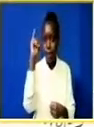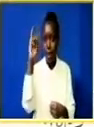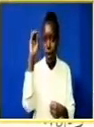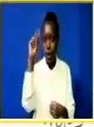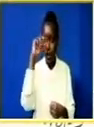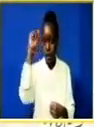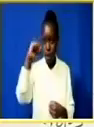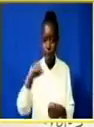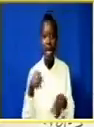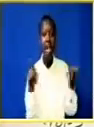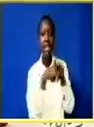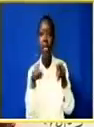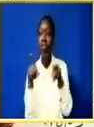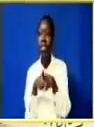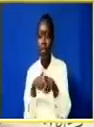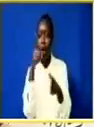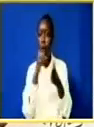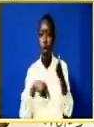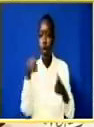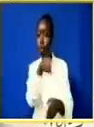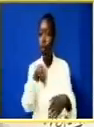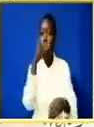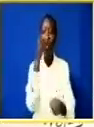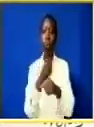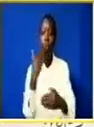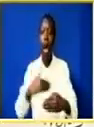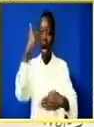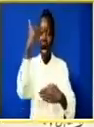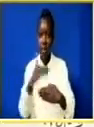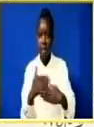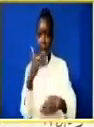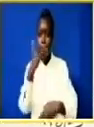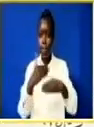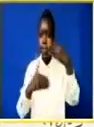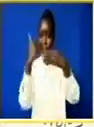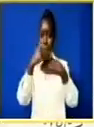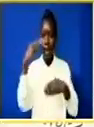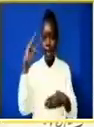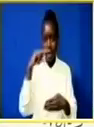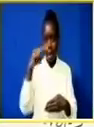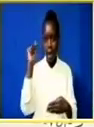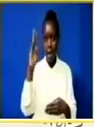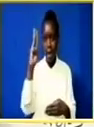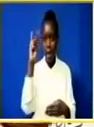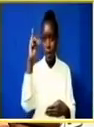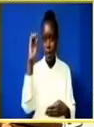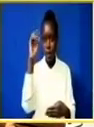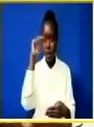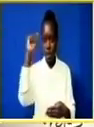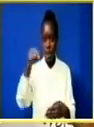as what do we do after we have already built these gabions. Okay. What do we